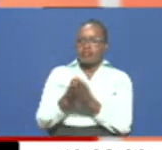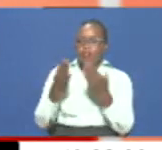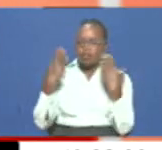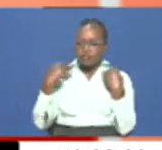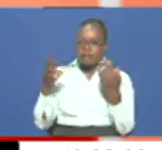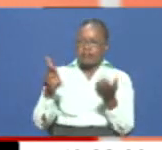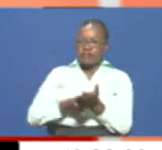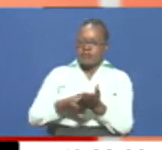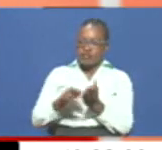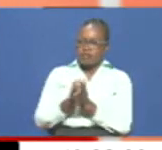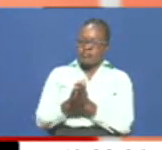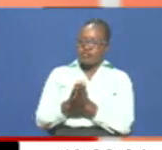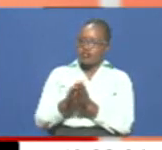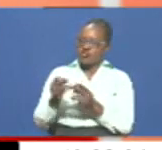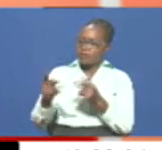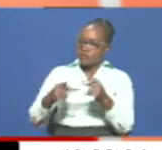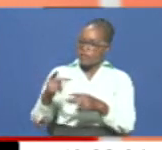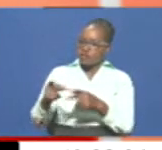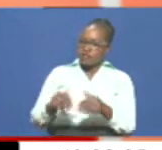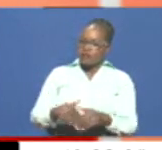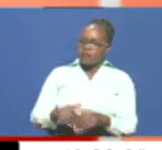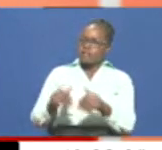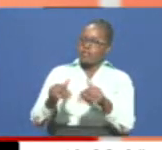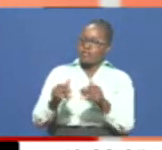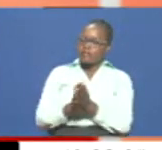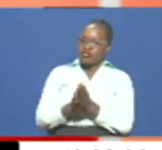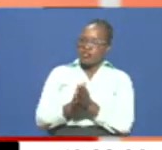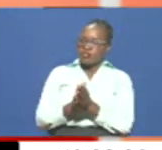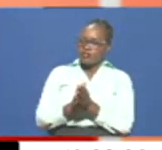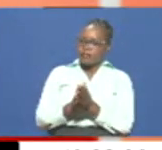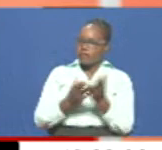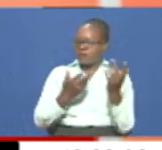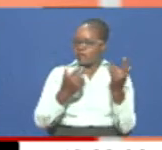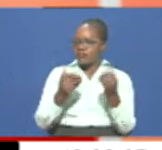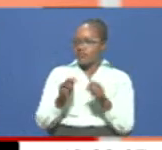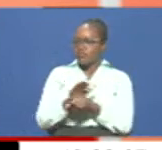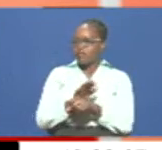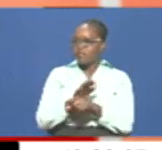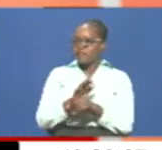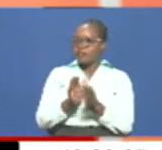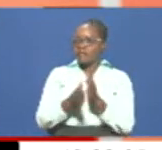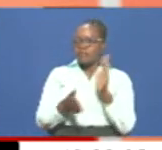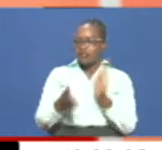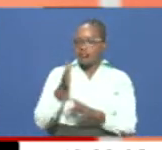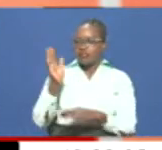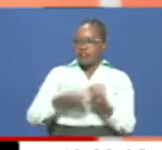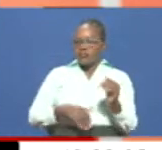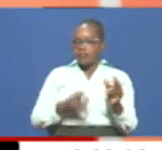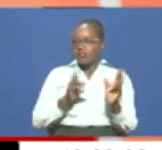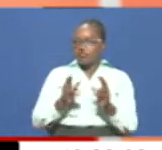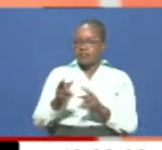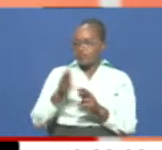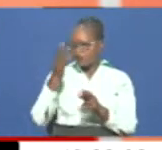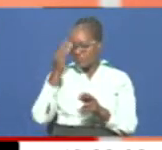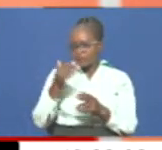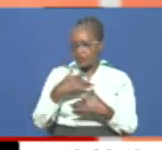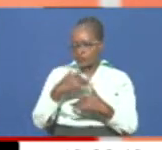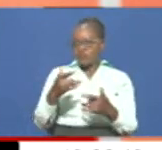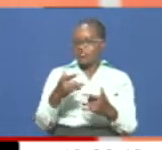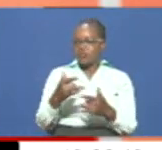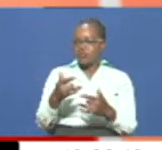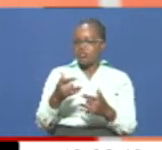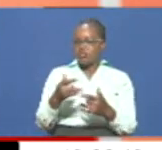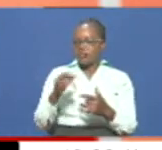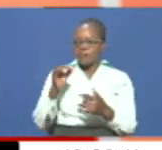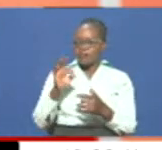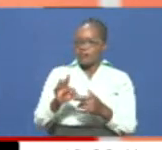believe the due process will be carried, hopefully faster than normal, because it's in the interest of the federation